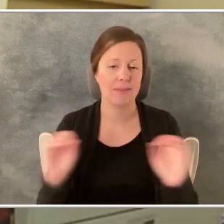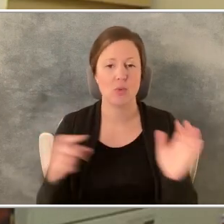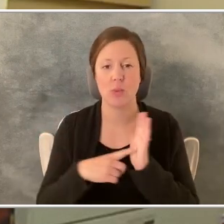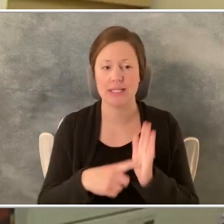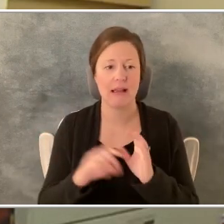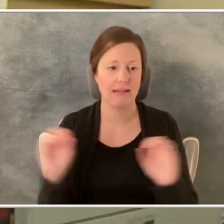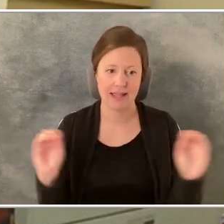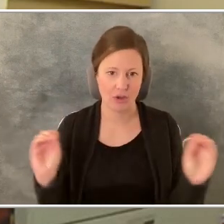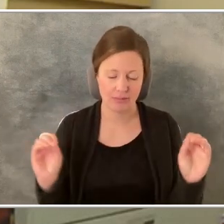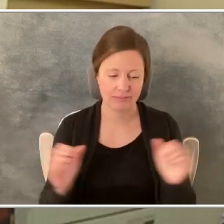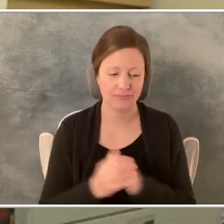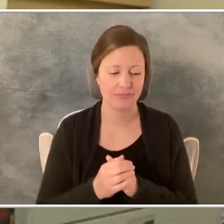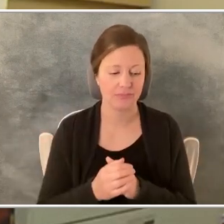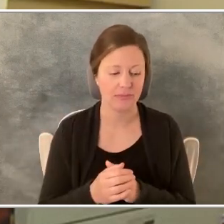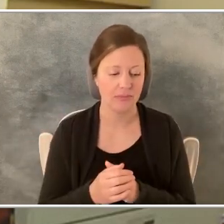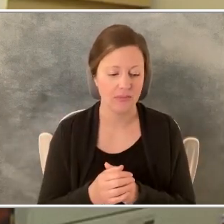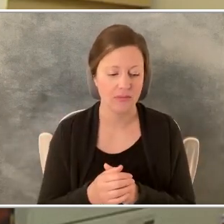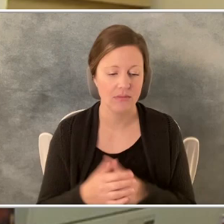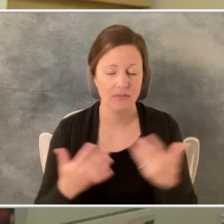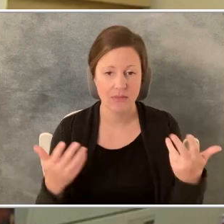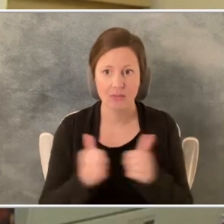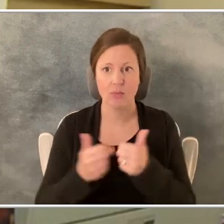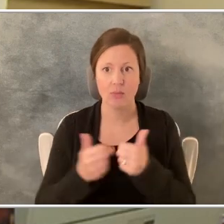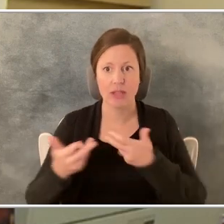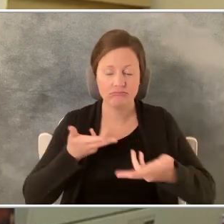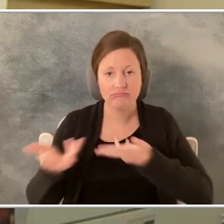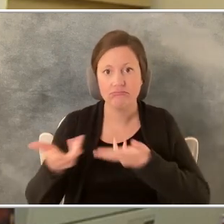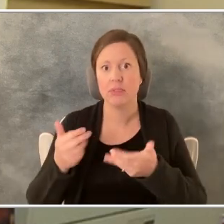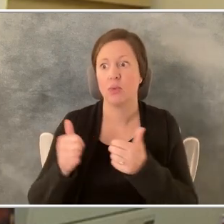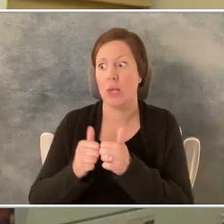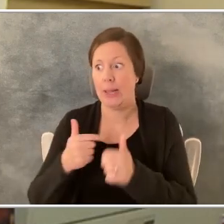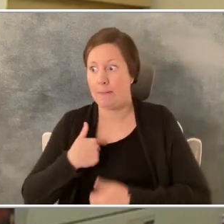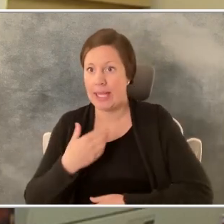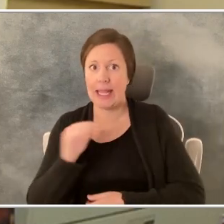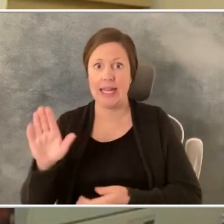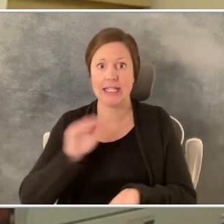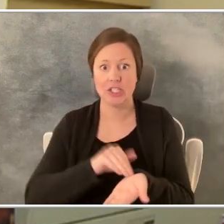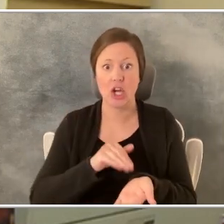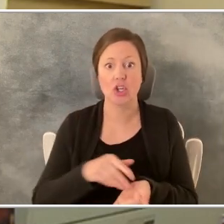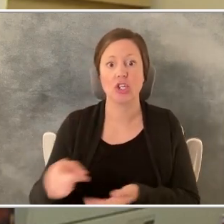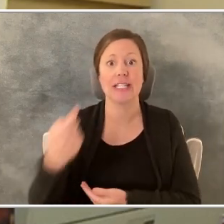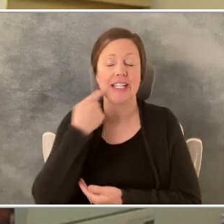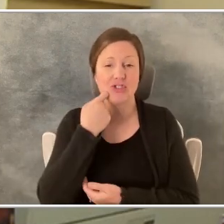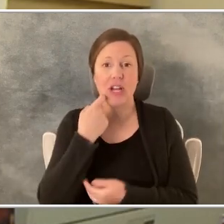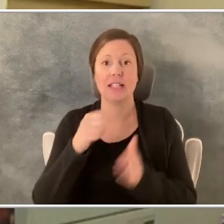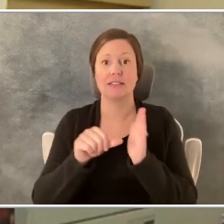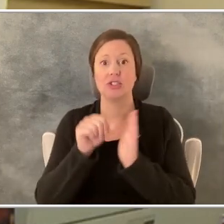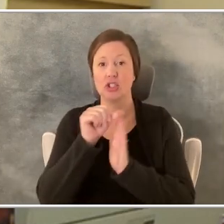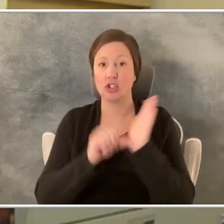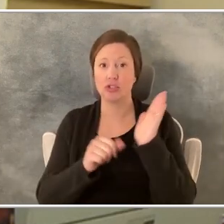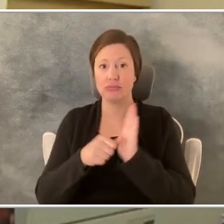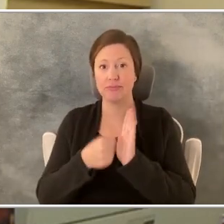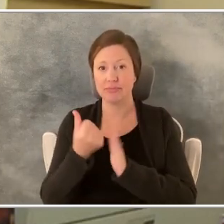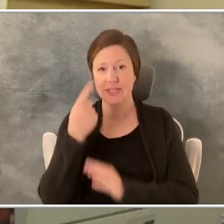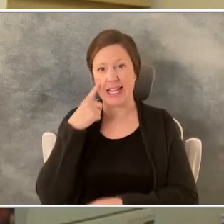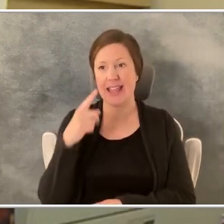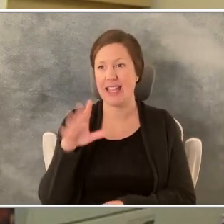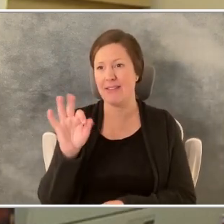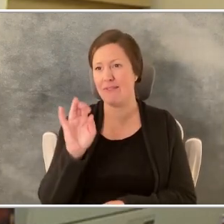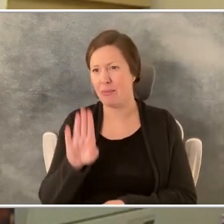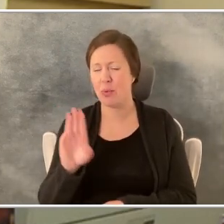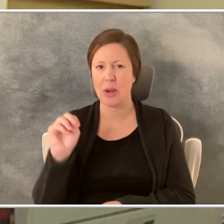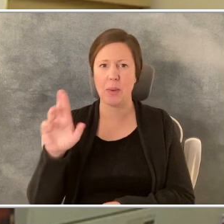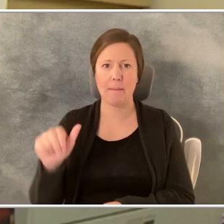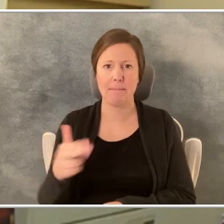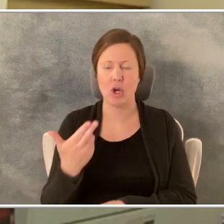went through talking with me, talking with his doctors. He just went through a prostatectomy, I believe, in February or March of this year, so a few